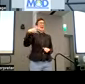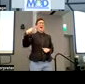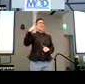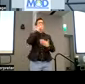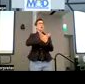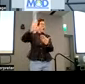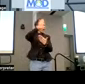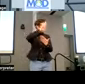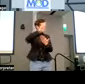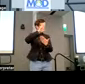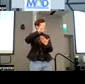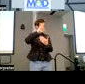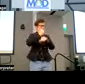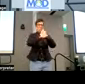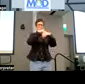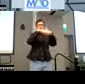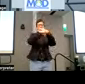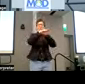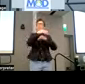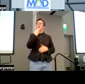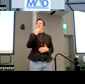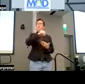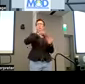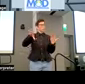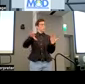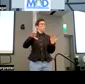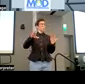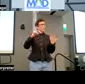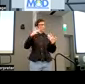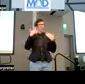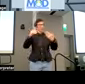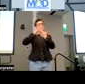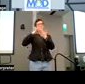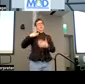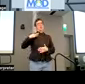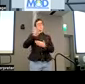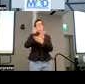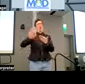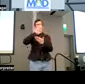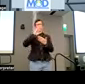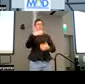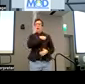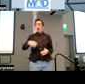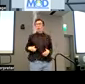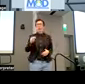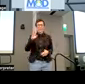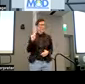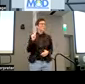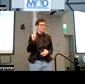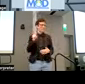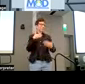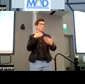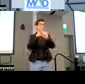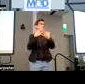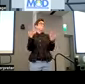in Massachusetts can apply to college on equal footing. Harvard and MIT had a lawsuit about